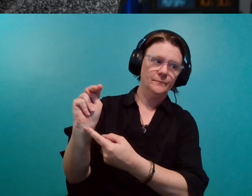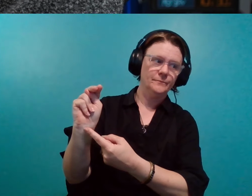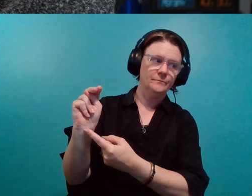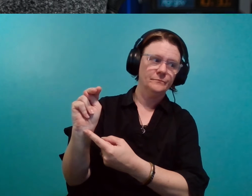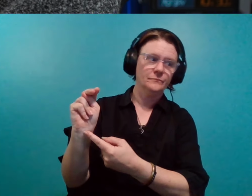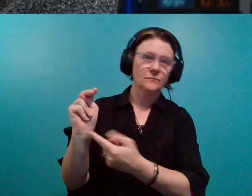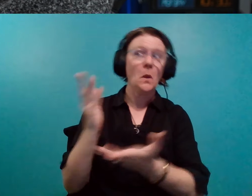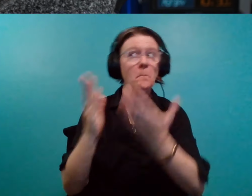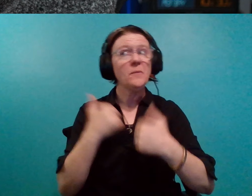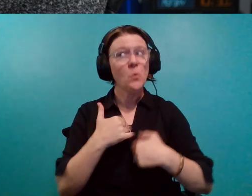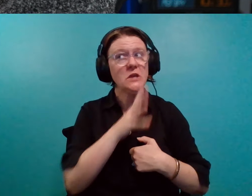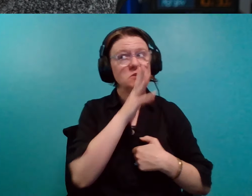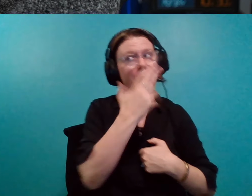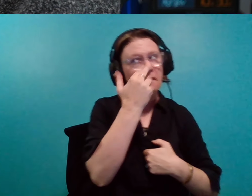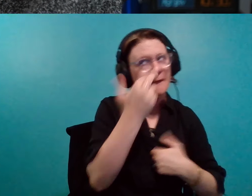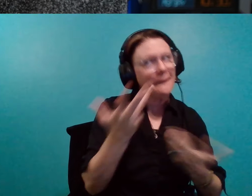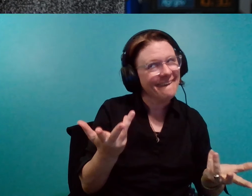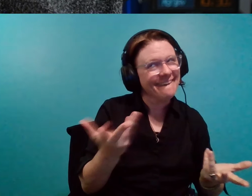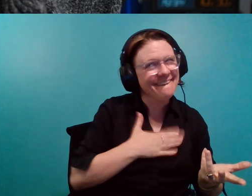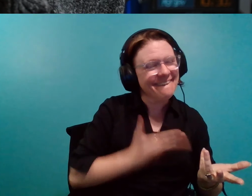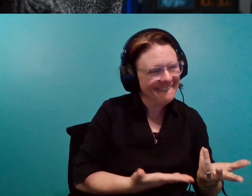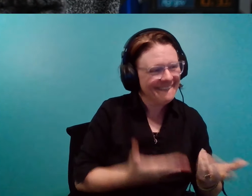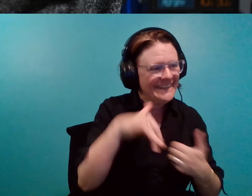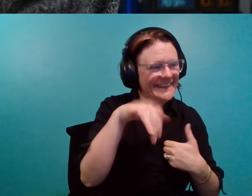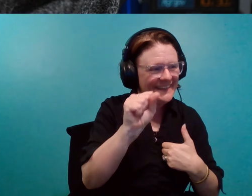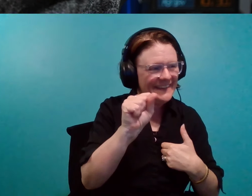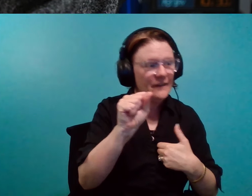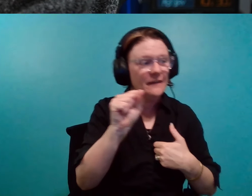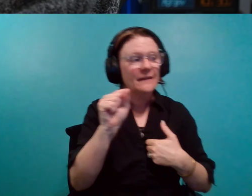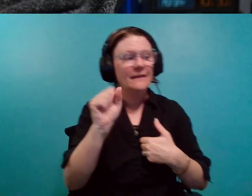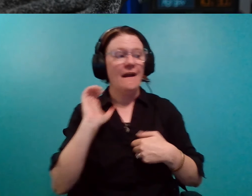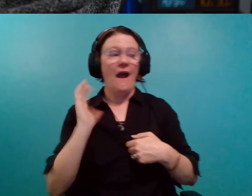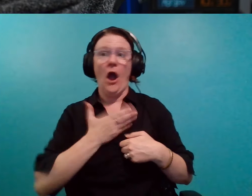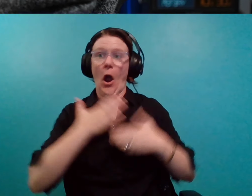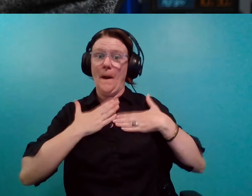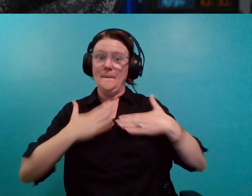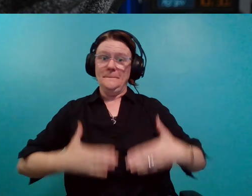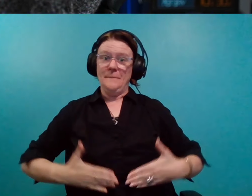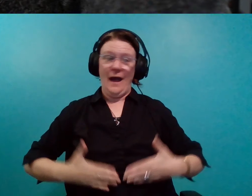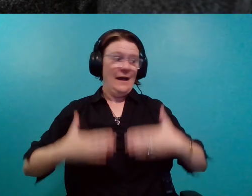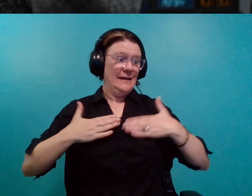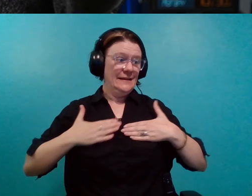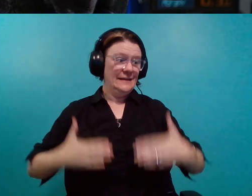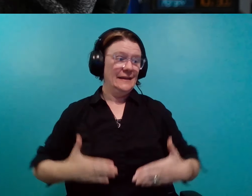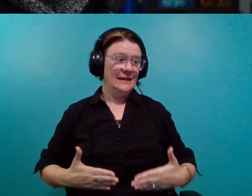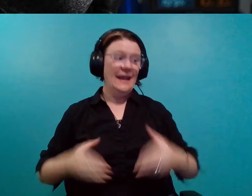talk funny our bodies, but